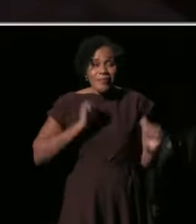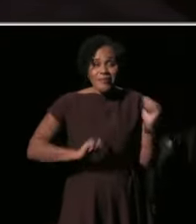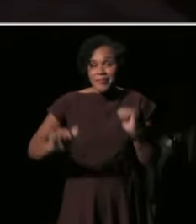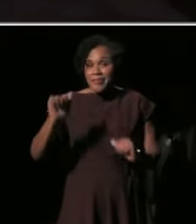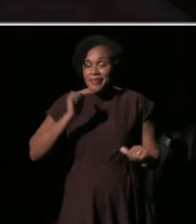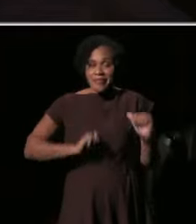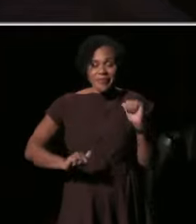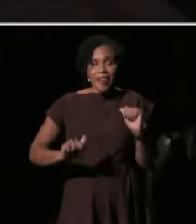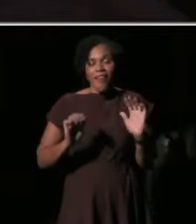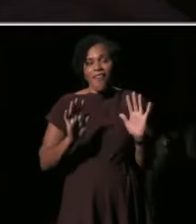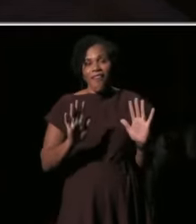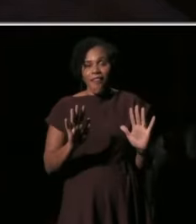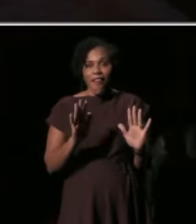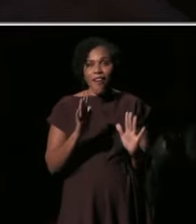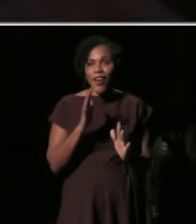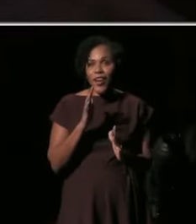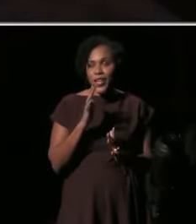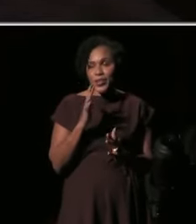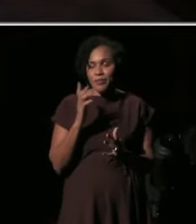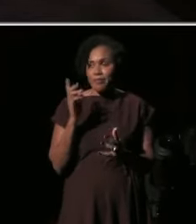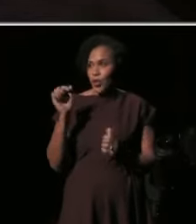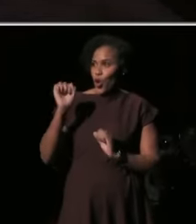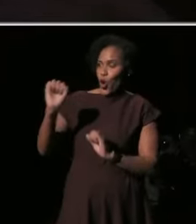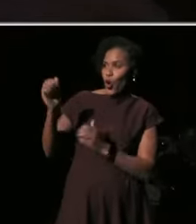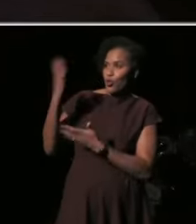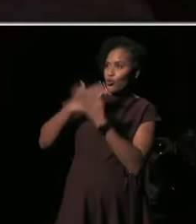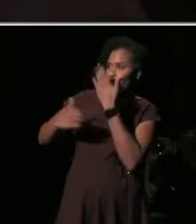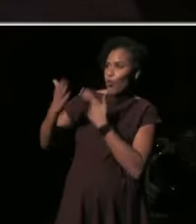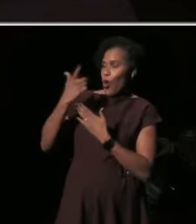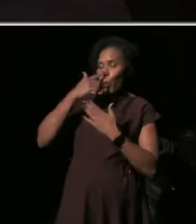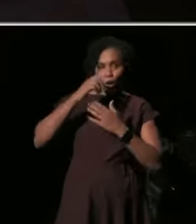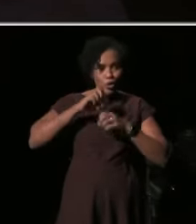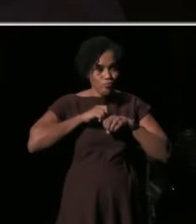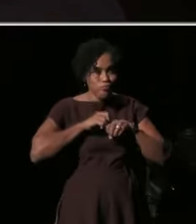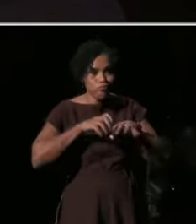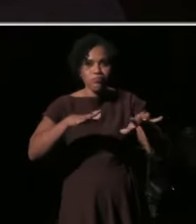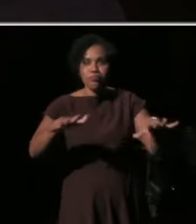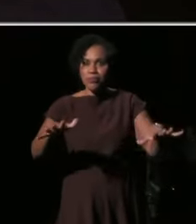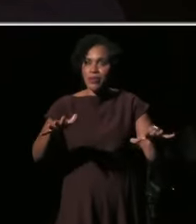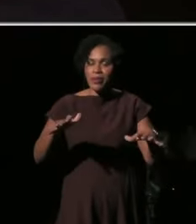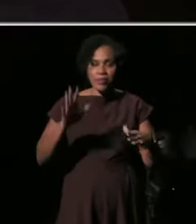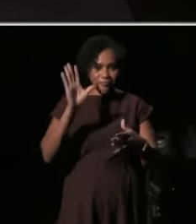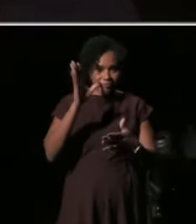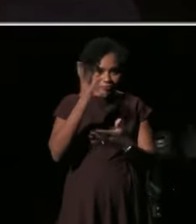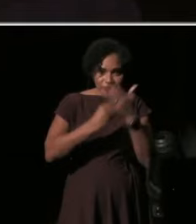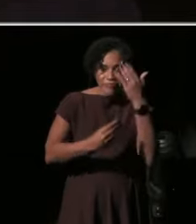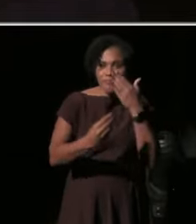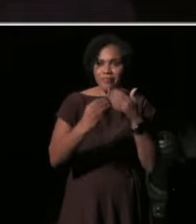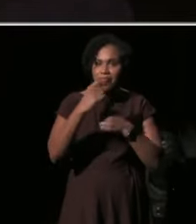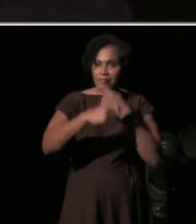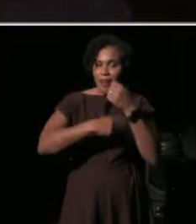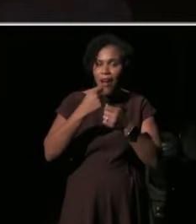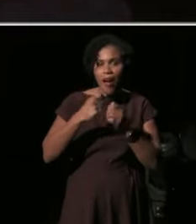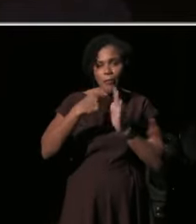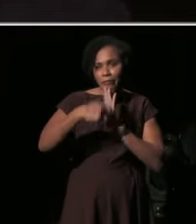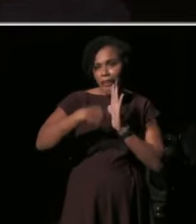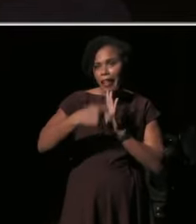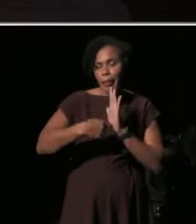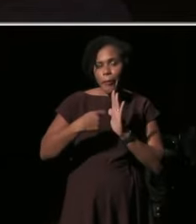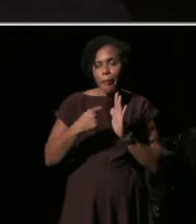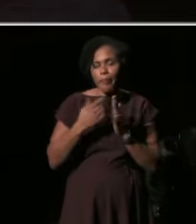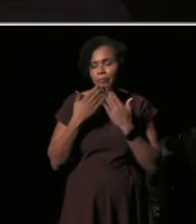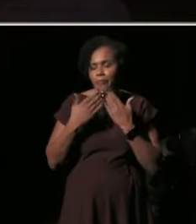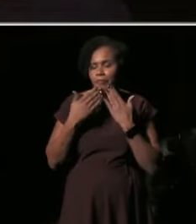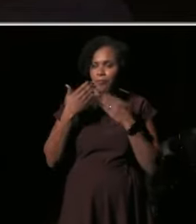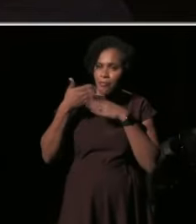been able to tell her story and make her play into a film. And it's thanks to the hard